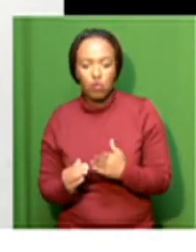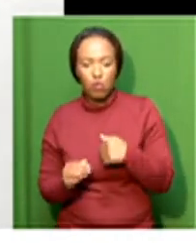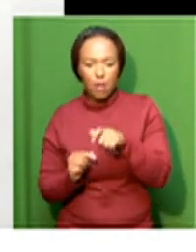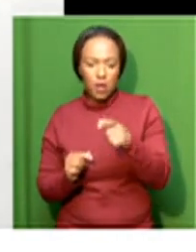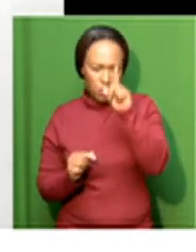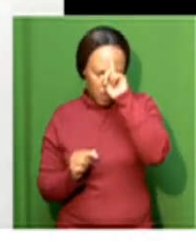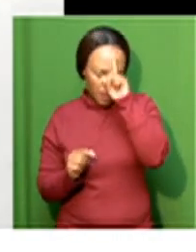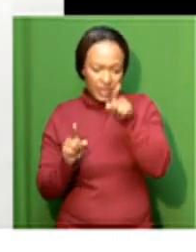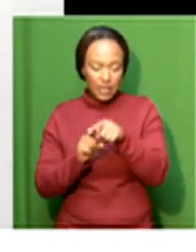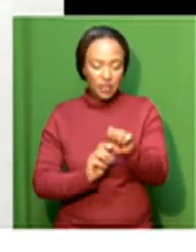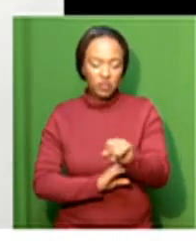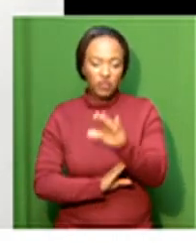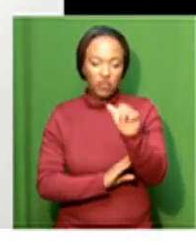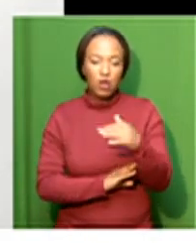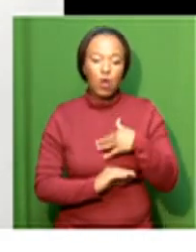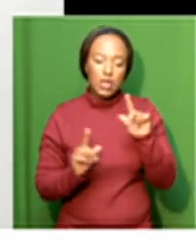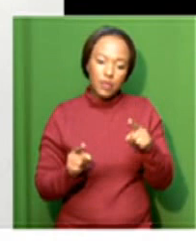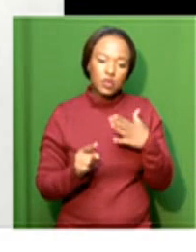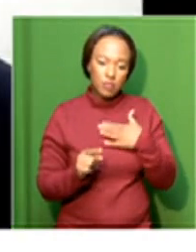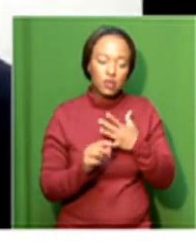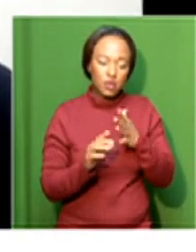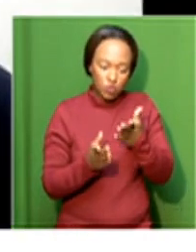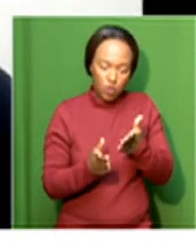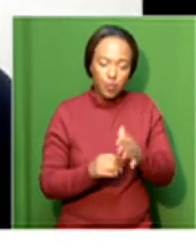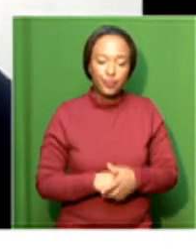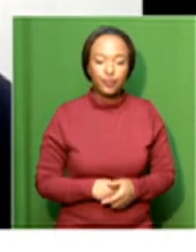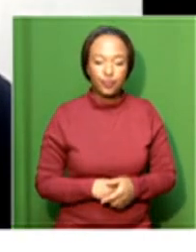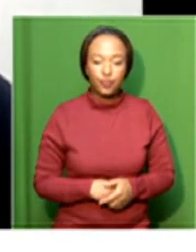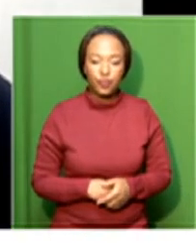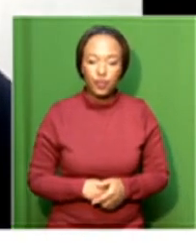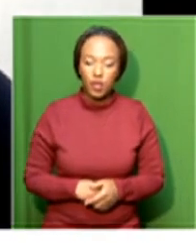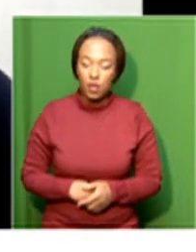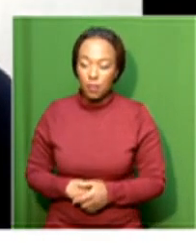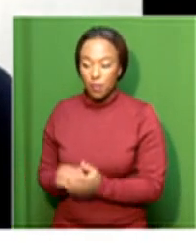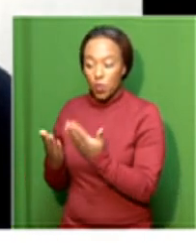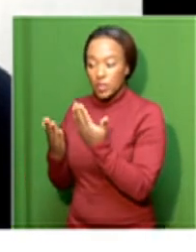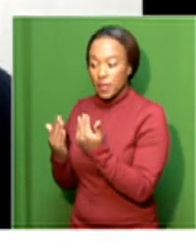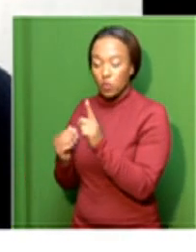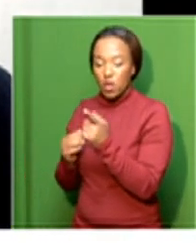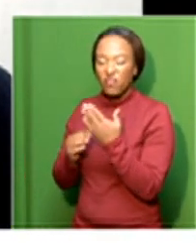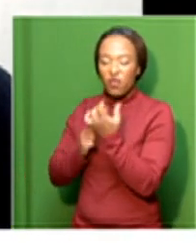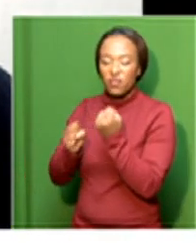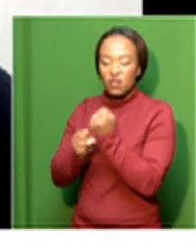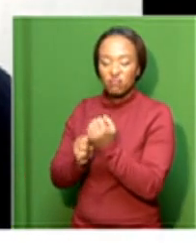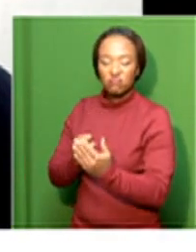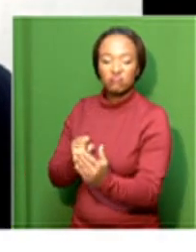Latina is SA as a whole. My music is all about that. Yeah, and what can we expect from you for the remainder of the year?